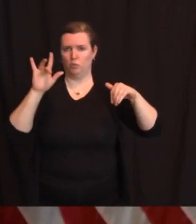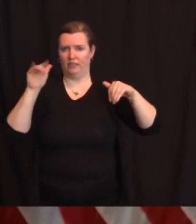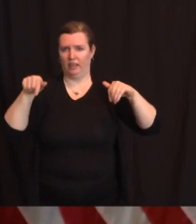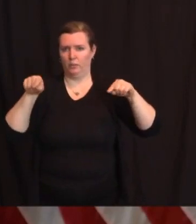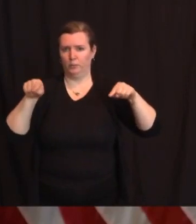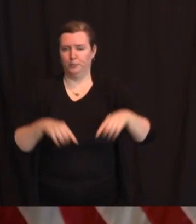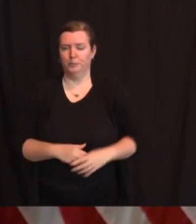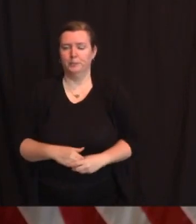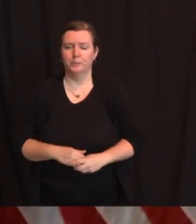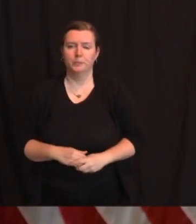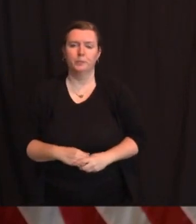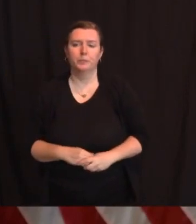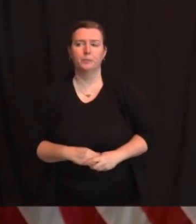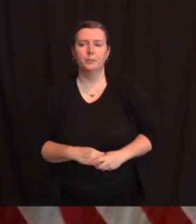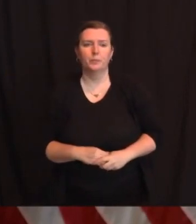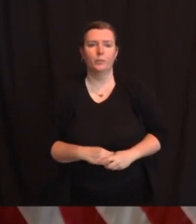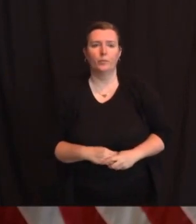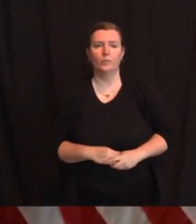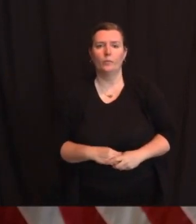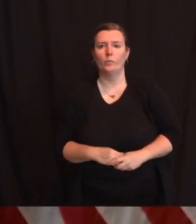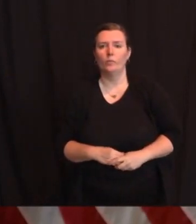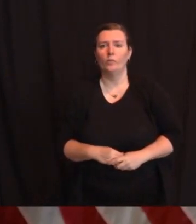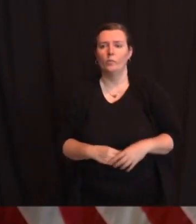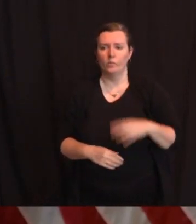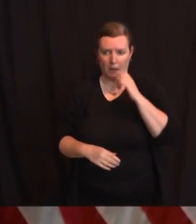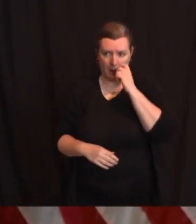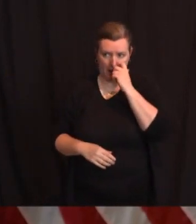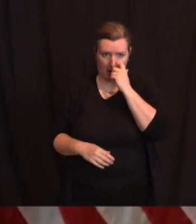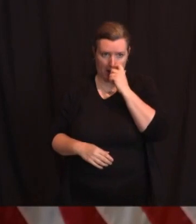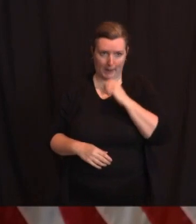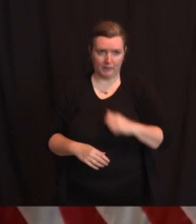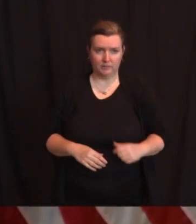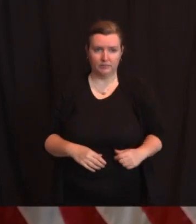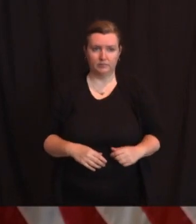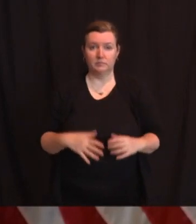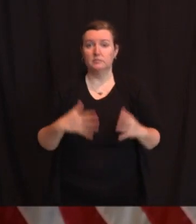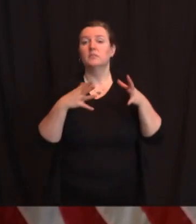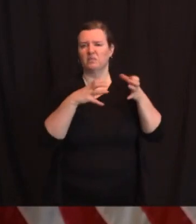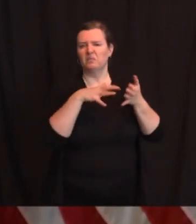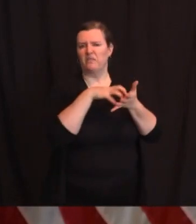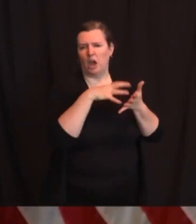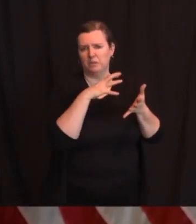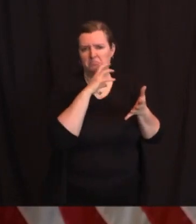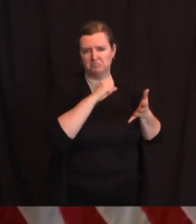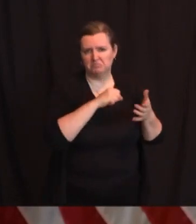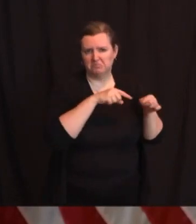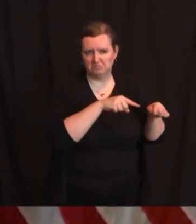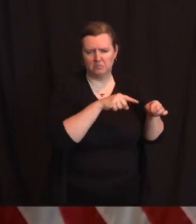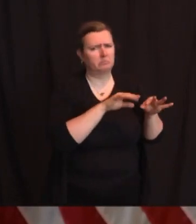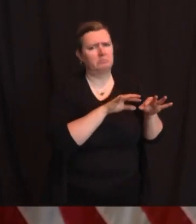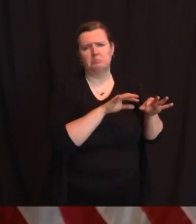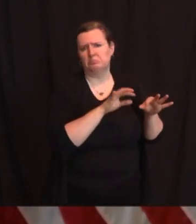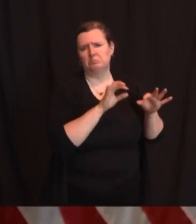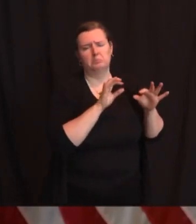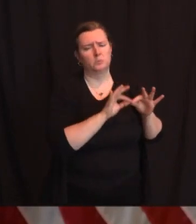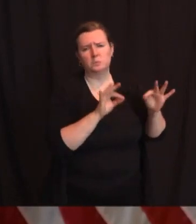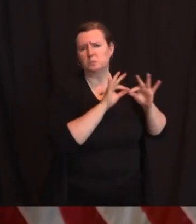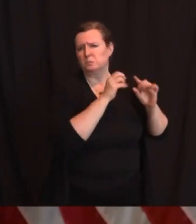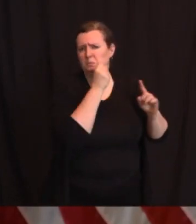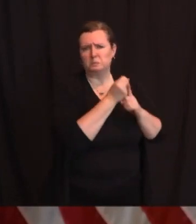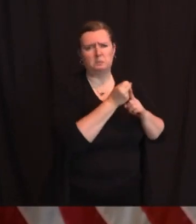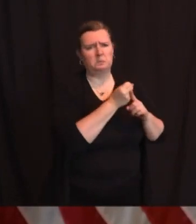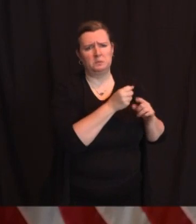is intended, again, the vulnerable populations where we've been crushed, particularly long-term care. I think the need